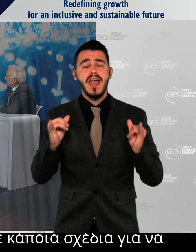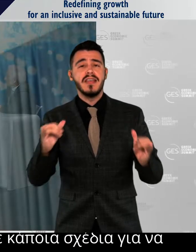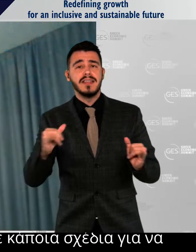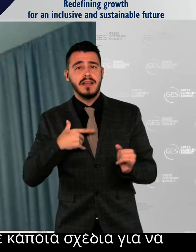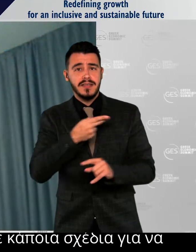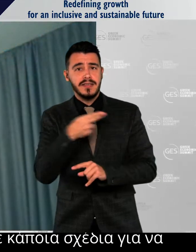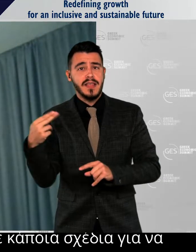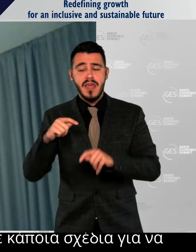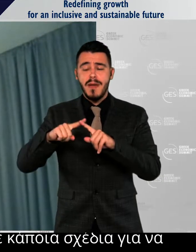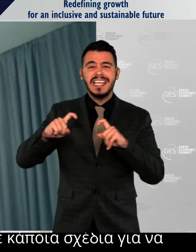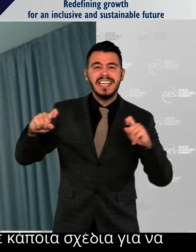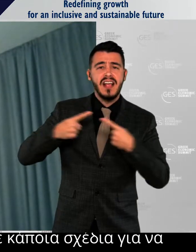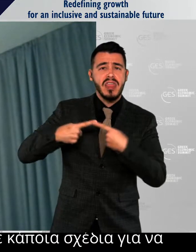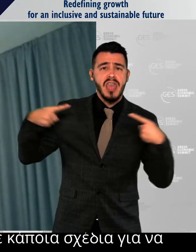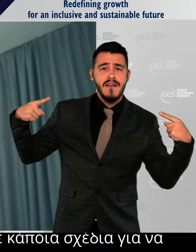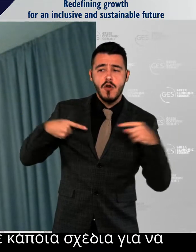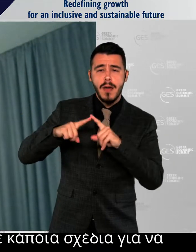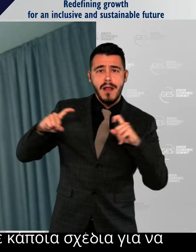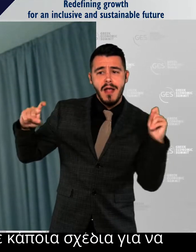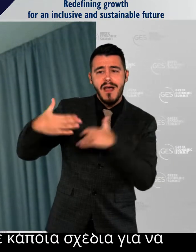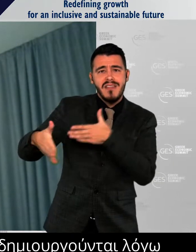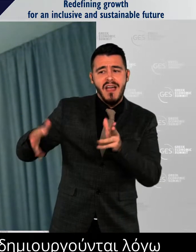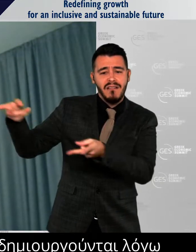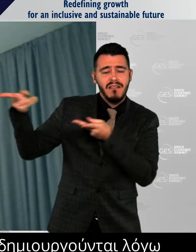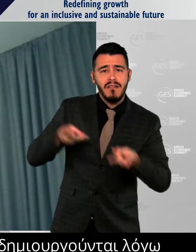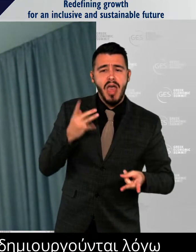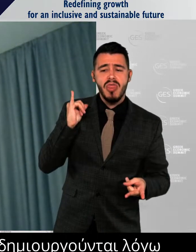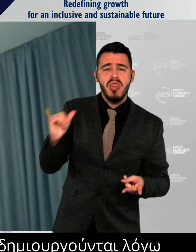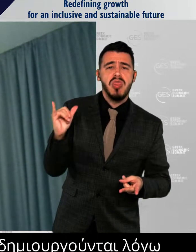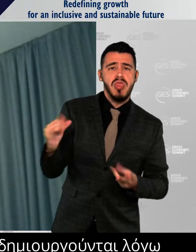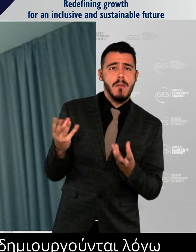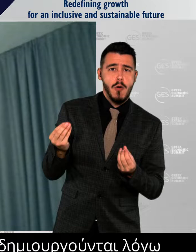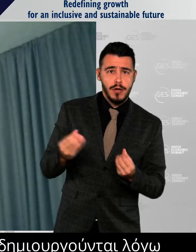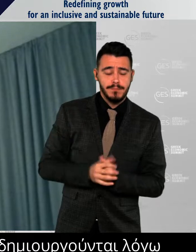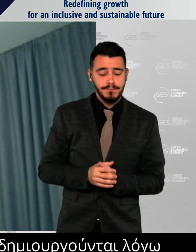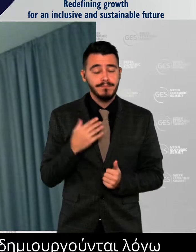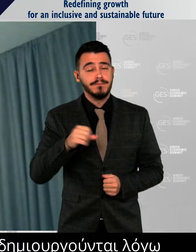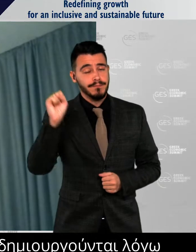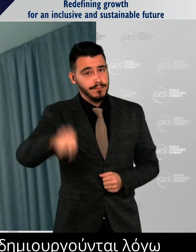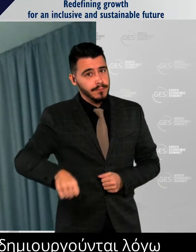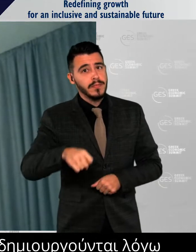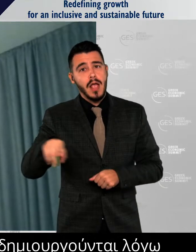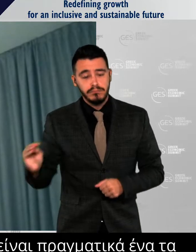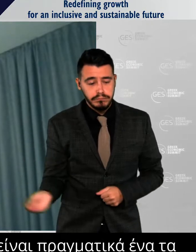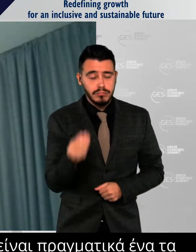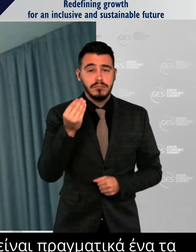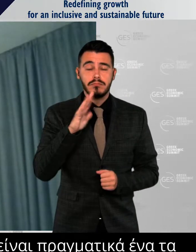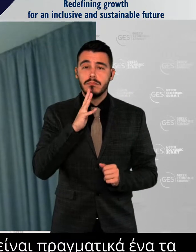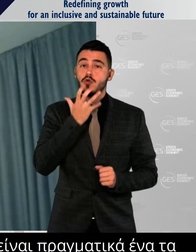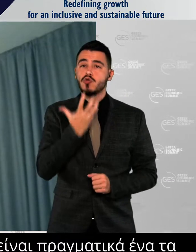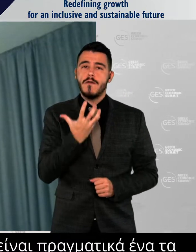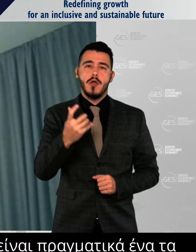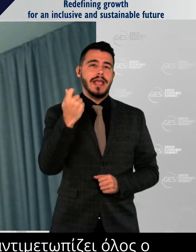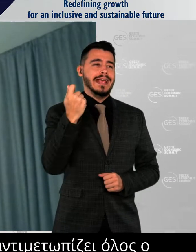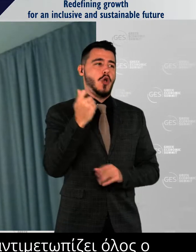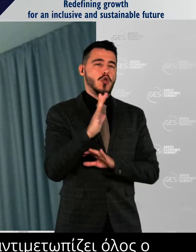economical issue all over the world. And that is as the consequence of two main things. The first one, when we are